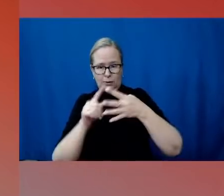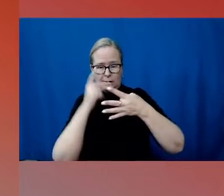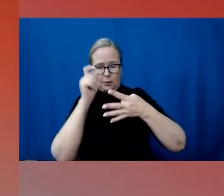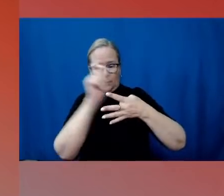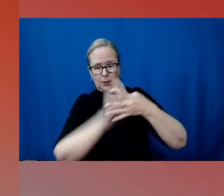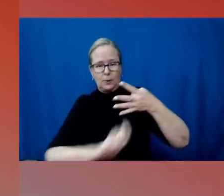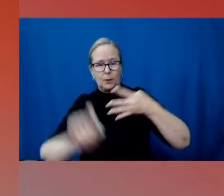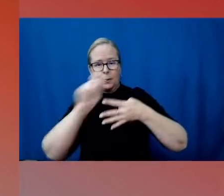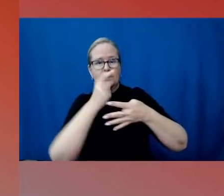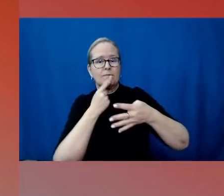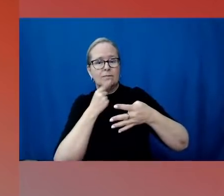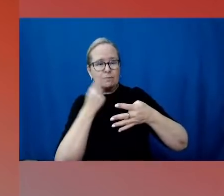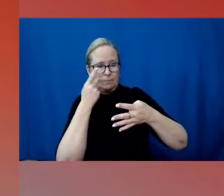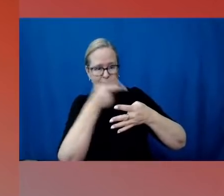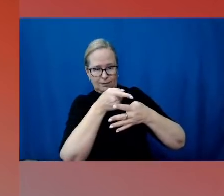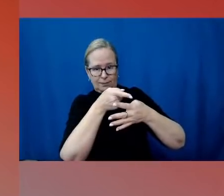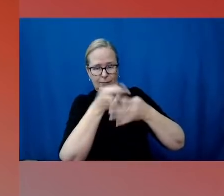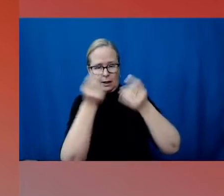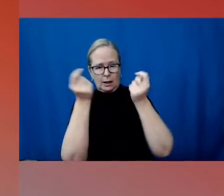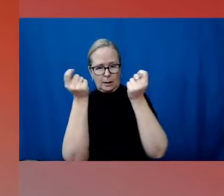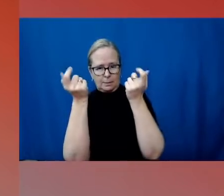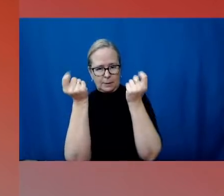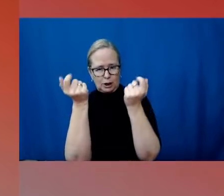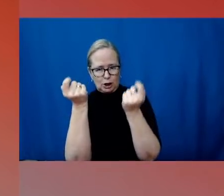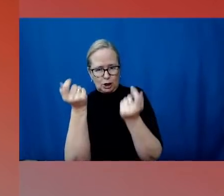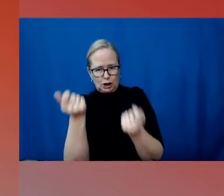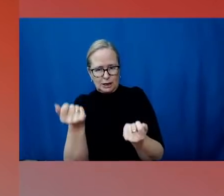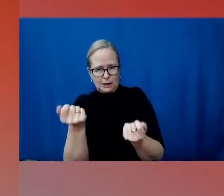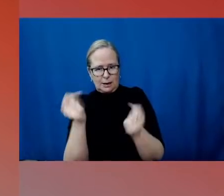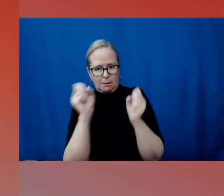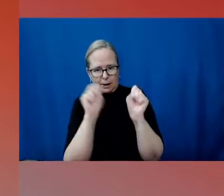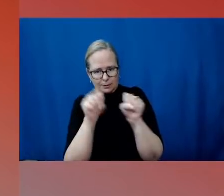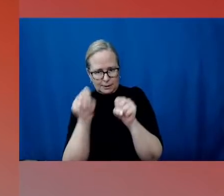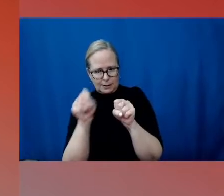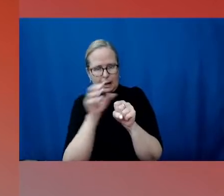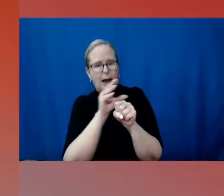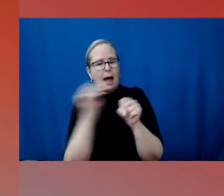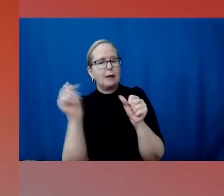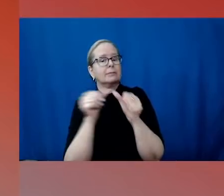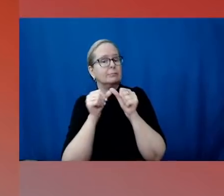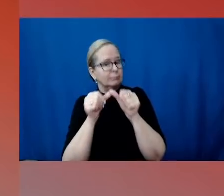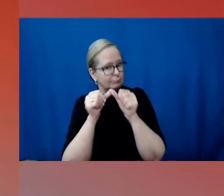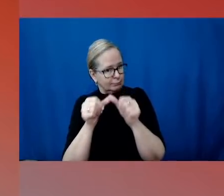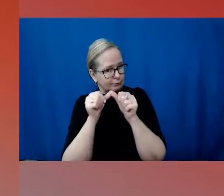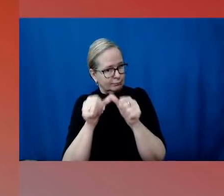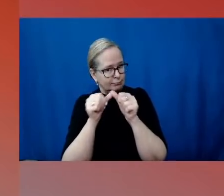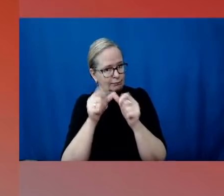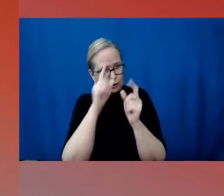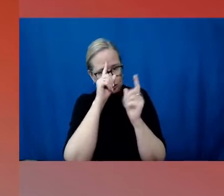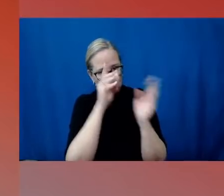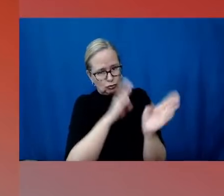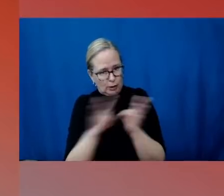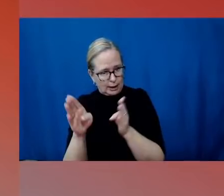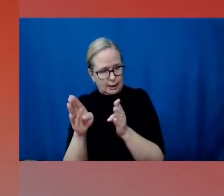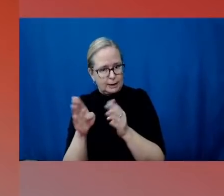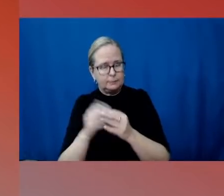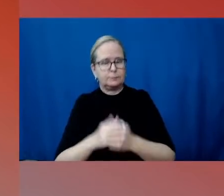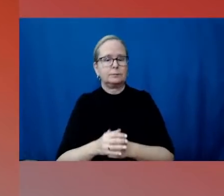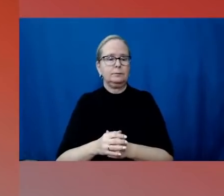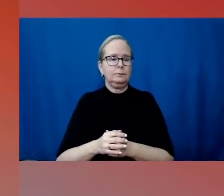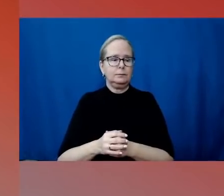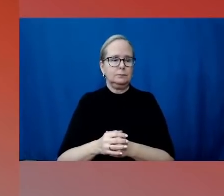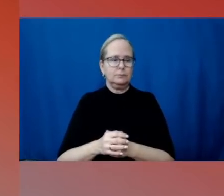example of these regions, we can see that elimination is possible and is sustainable as a strategy. And we